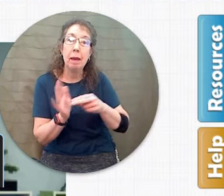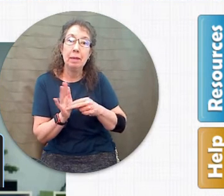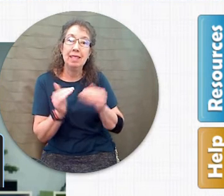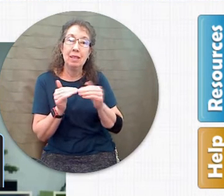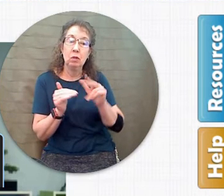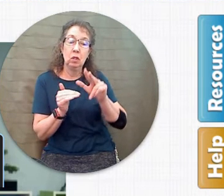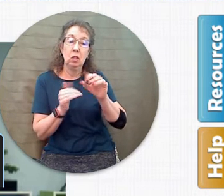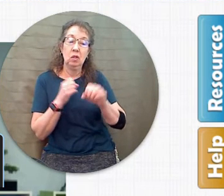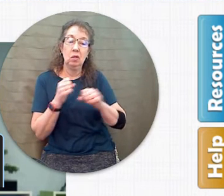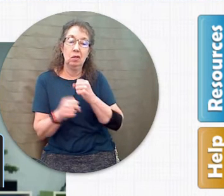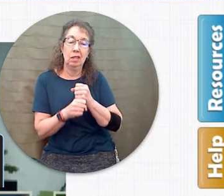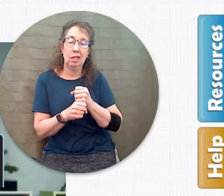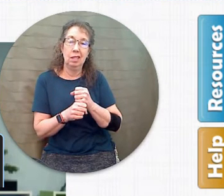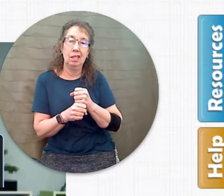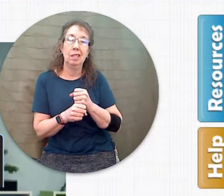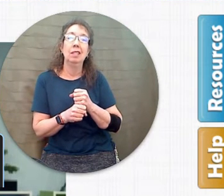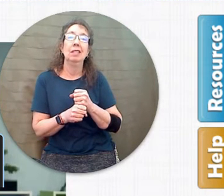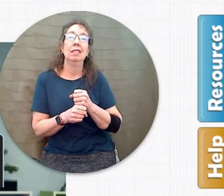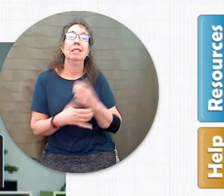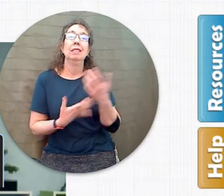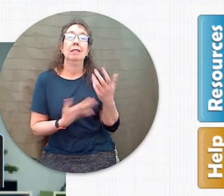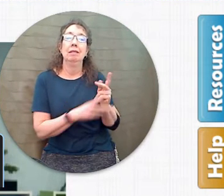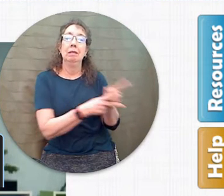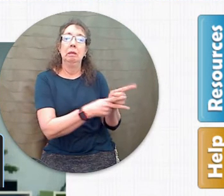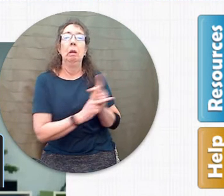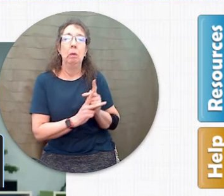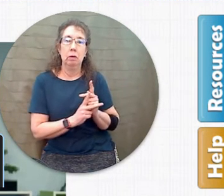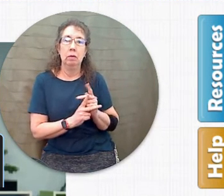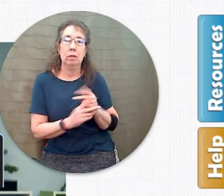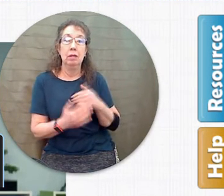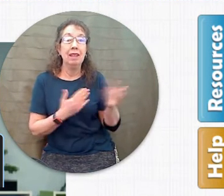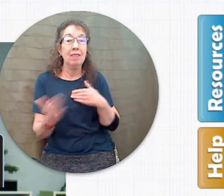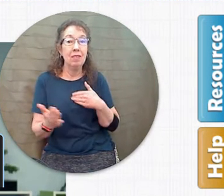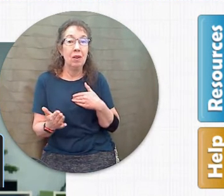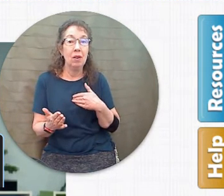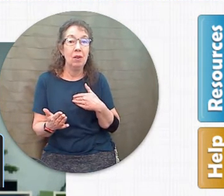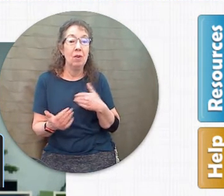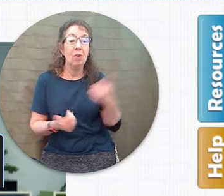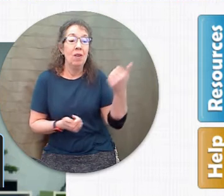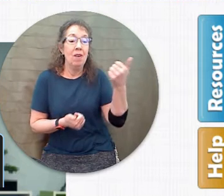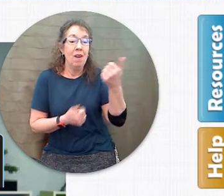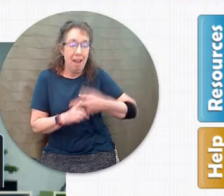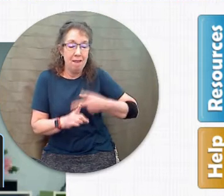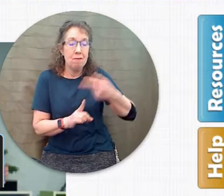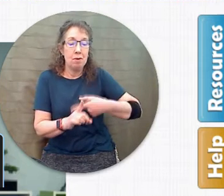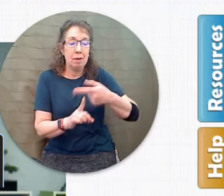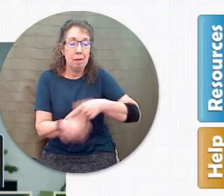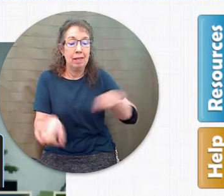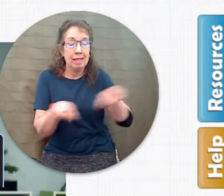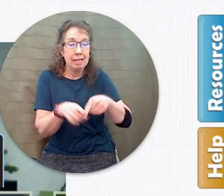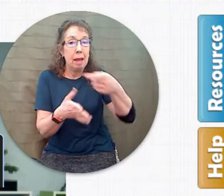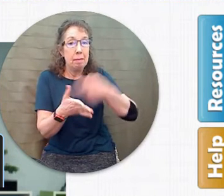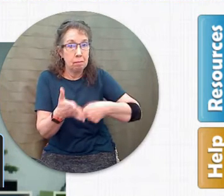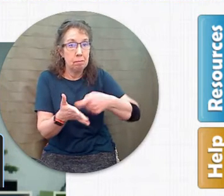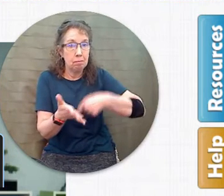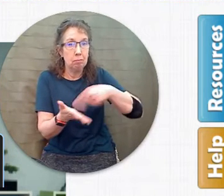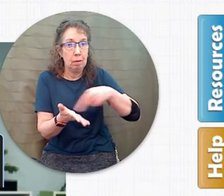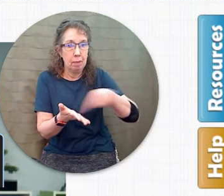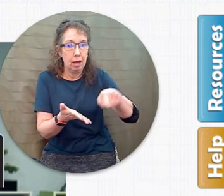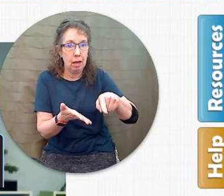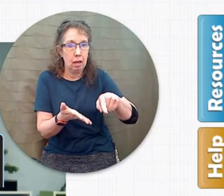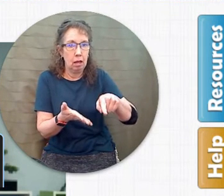mortgages. And even though your monthly payment is identical, it's fixed month to month, the amount you're paying